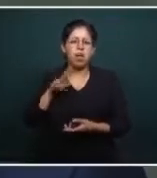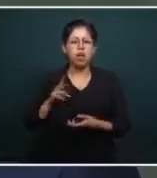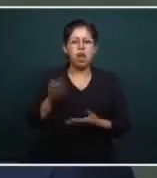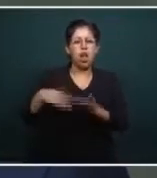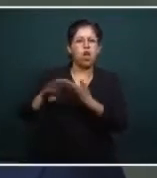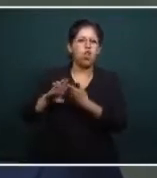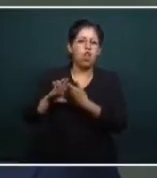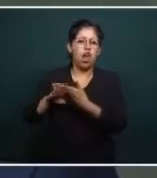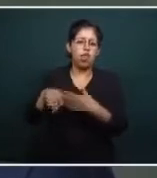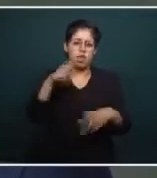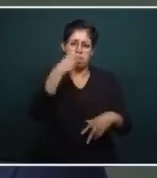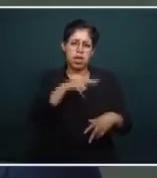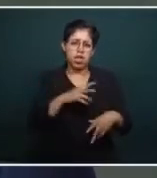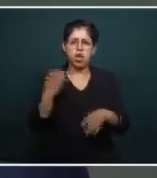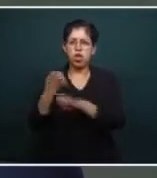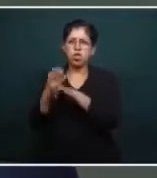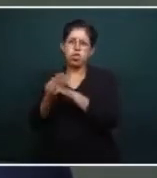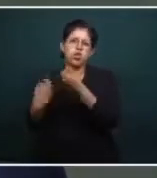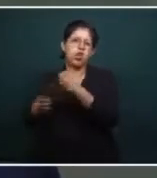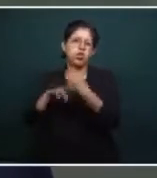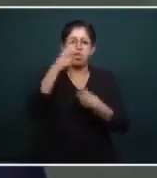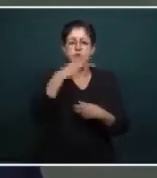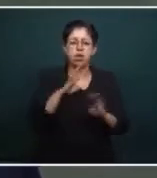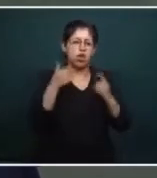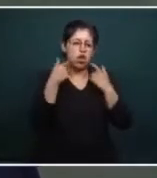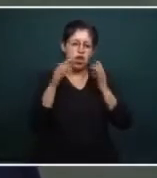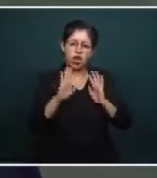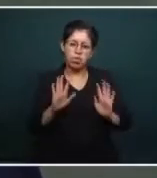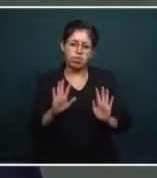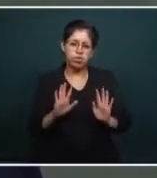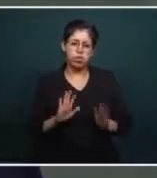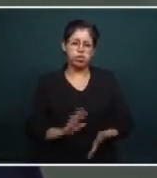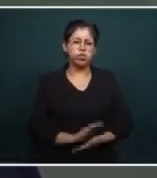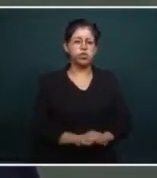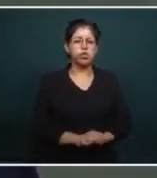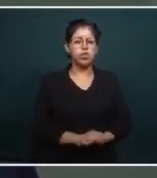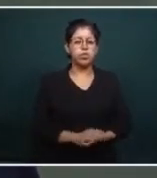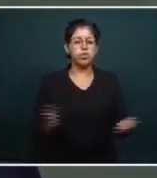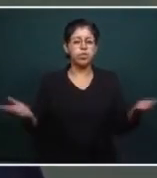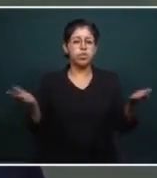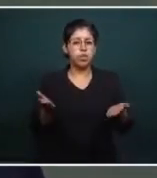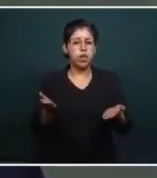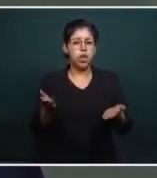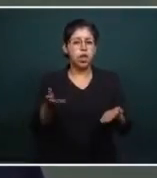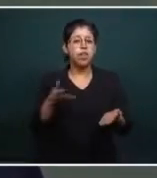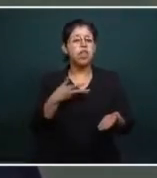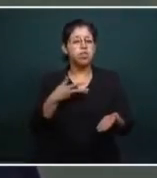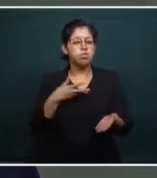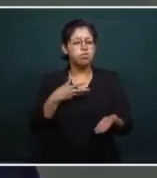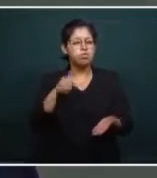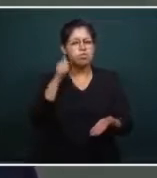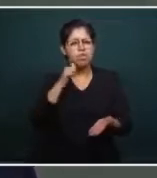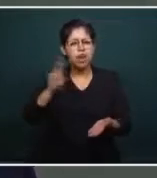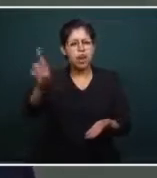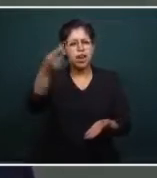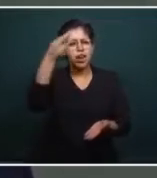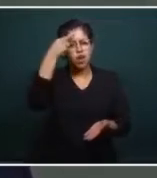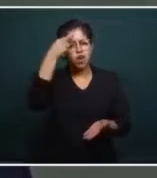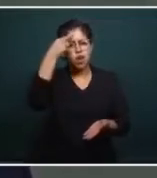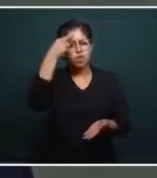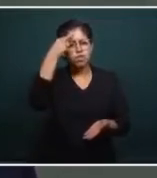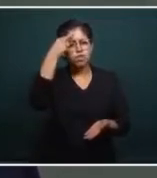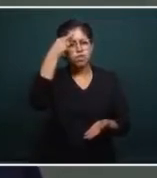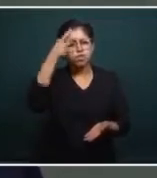these electoral en purposes Estados Unidos. in the U.S. Tenemos que tener presente que We hay need to una have